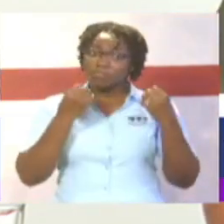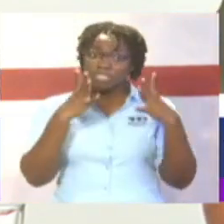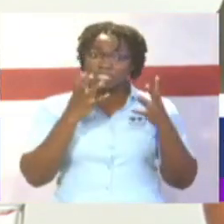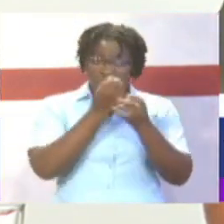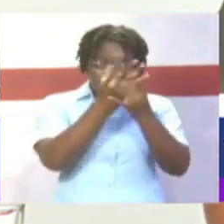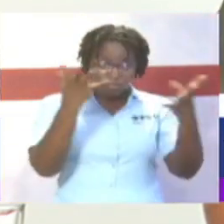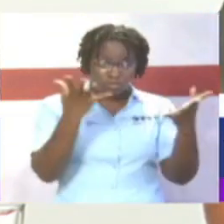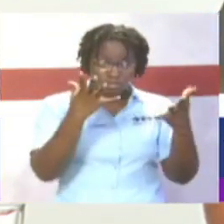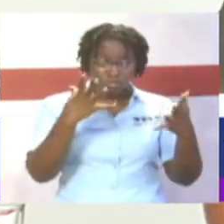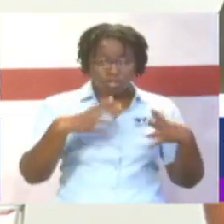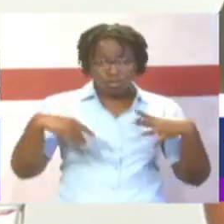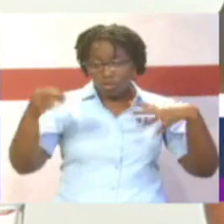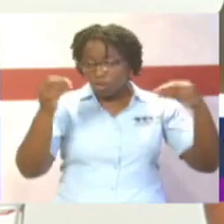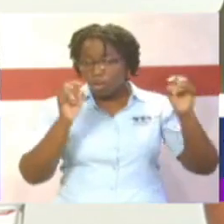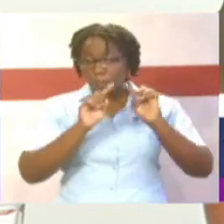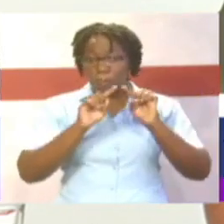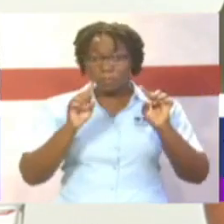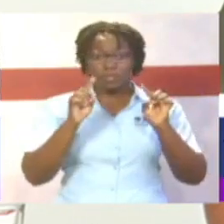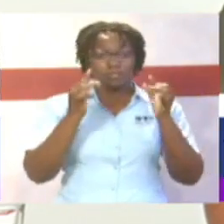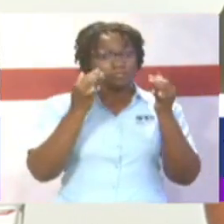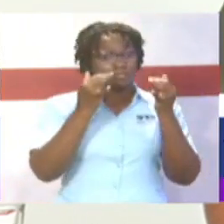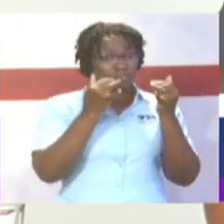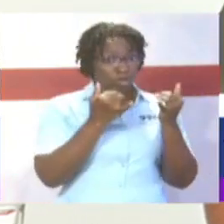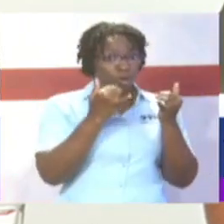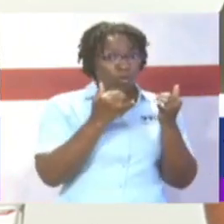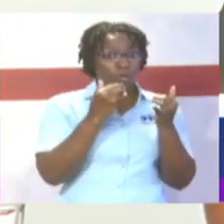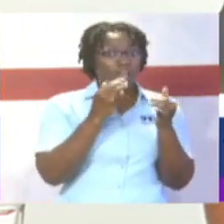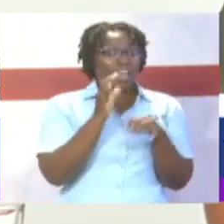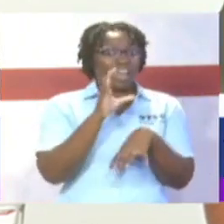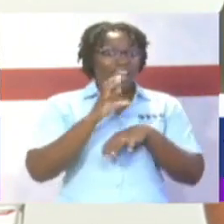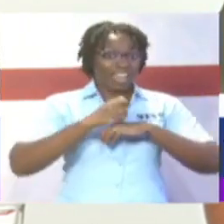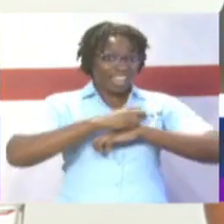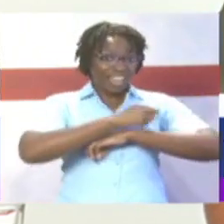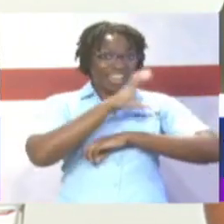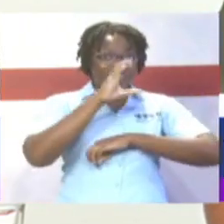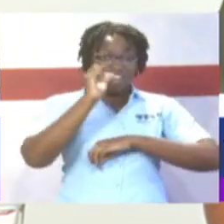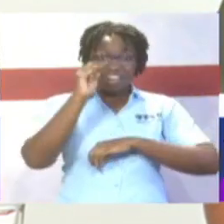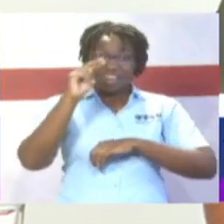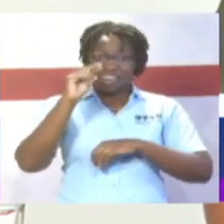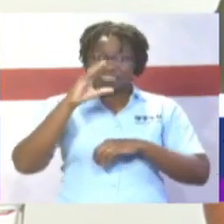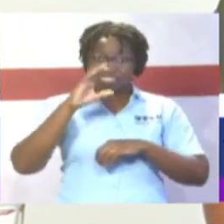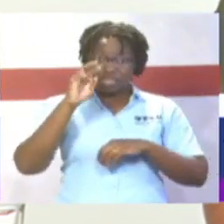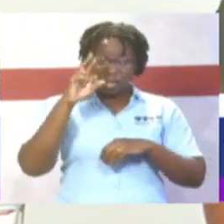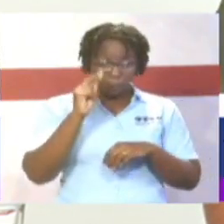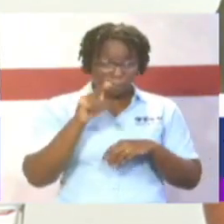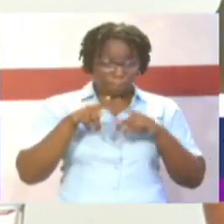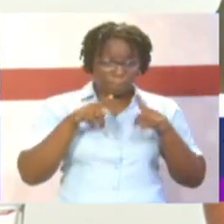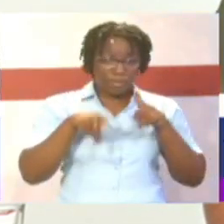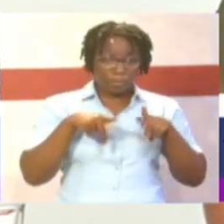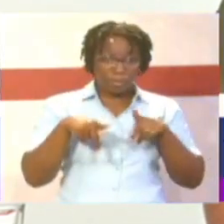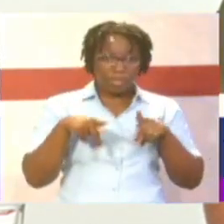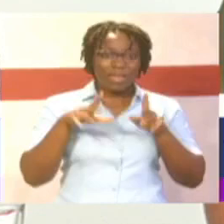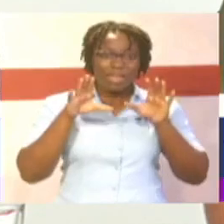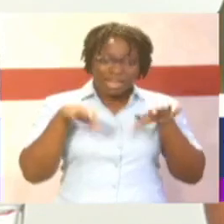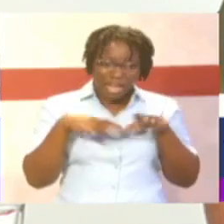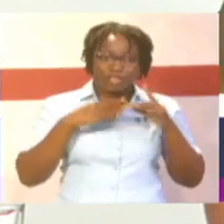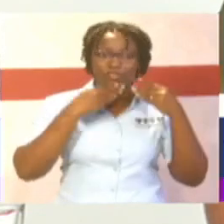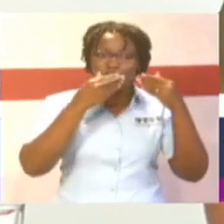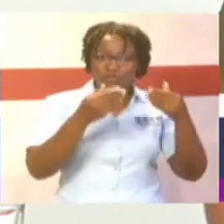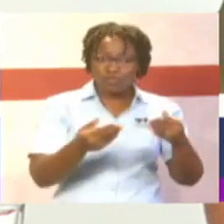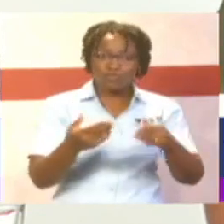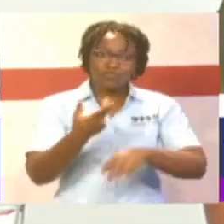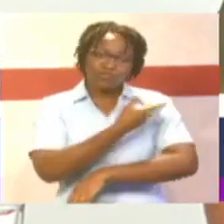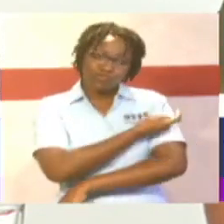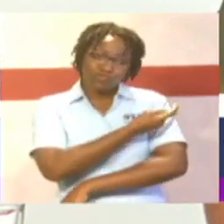time that cancer patients are eligible and encouraged to get vaccinated. There are very specific situations where the